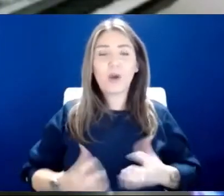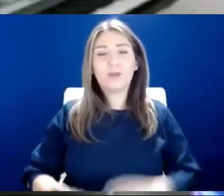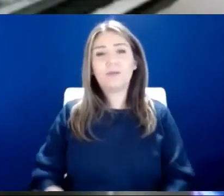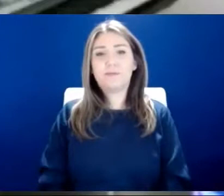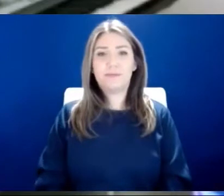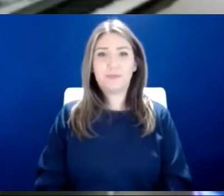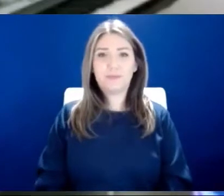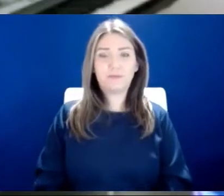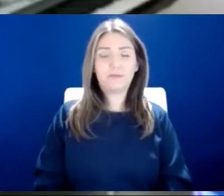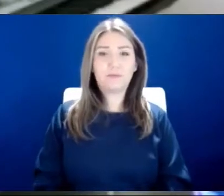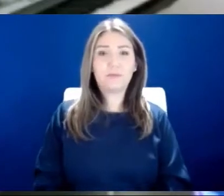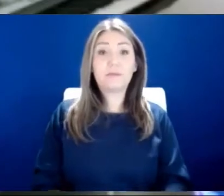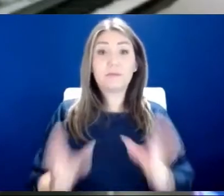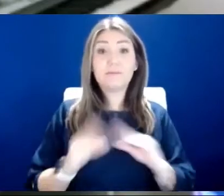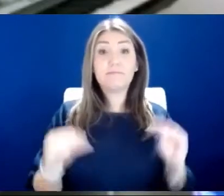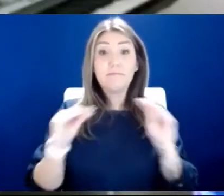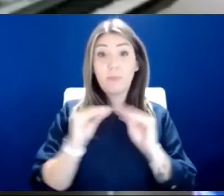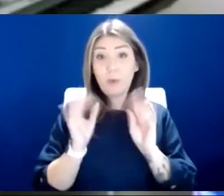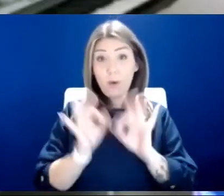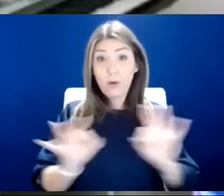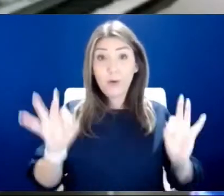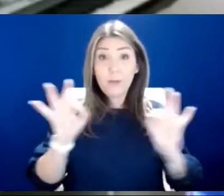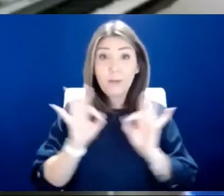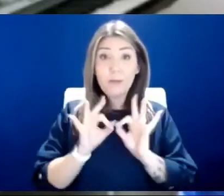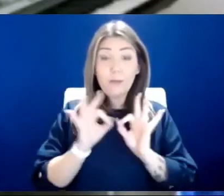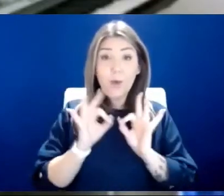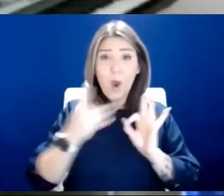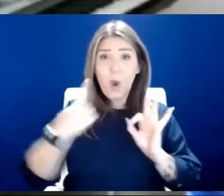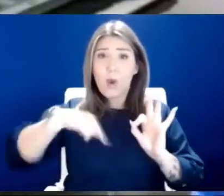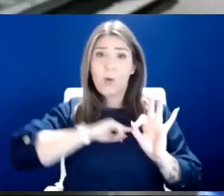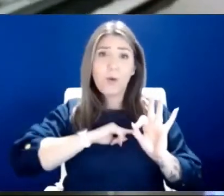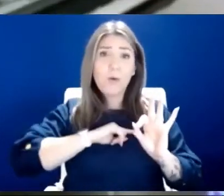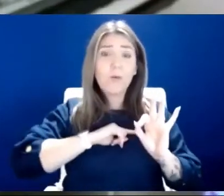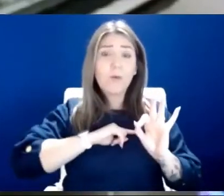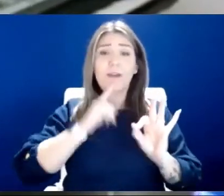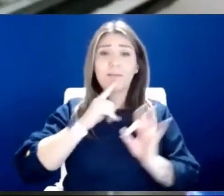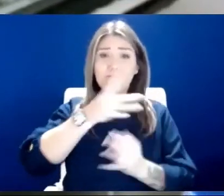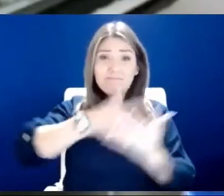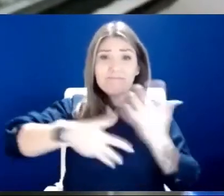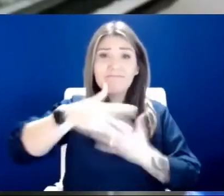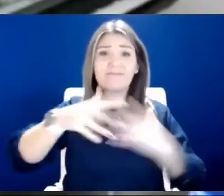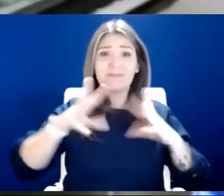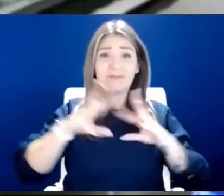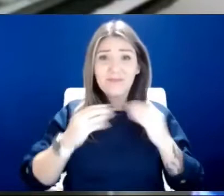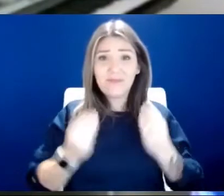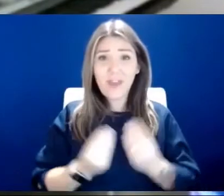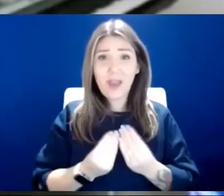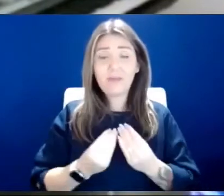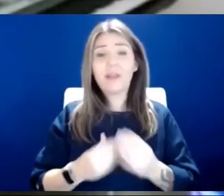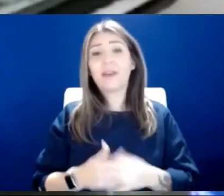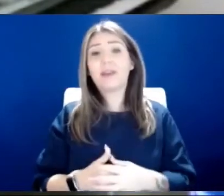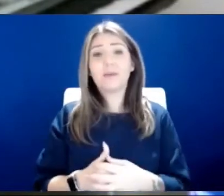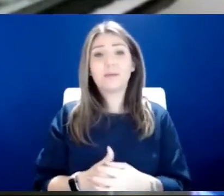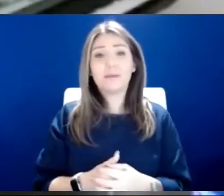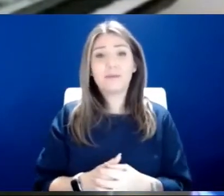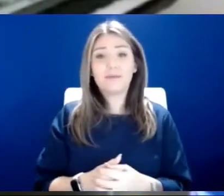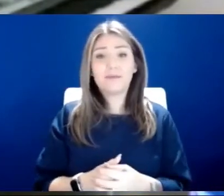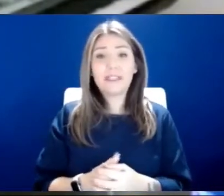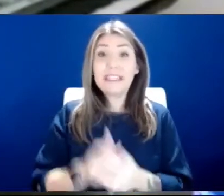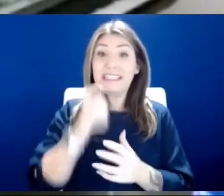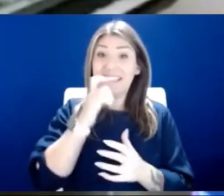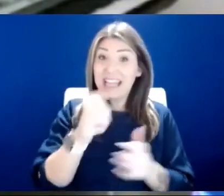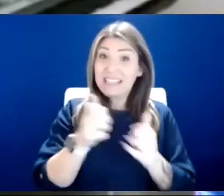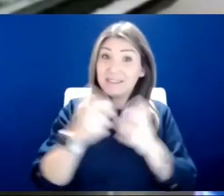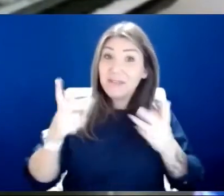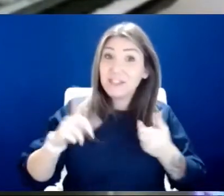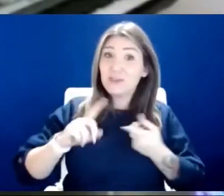It's more important that we spend time with family and not as much with friends,